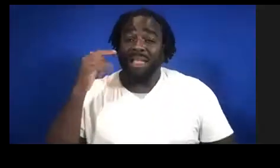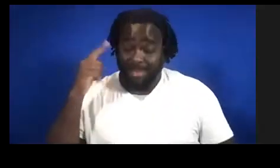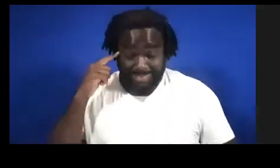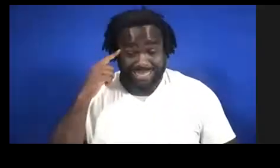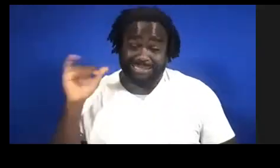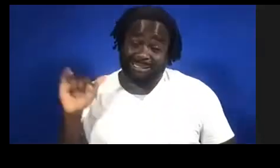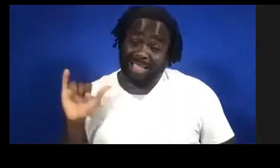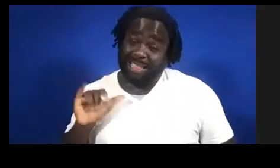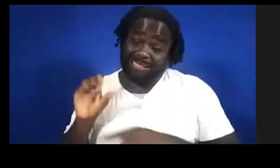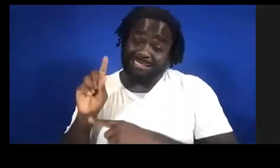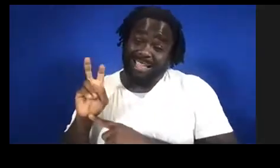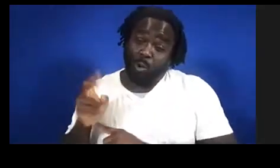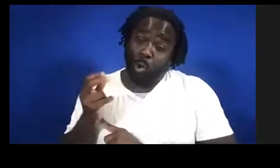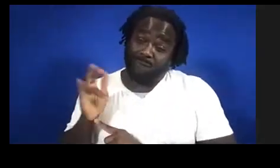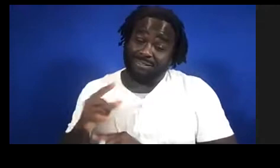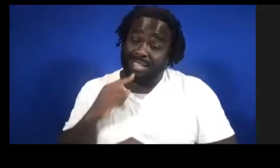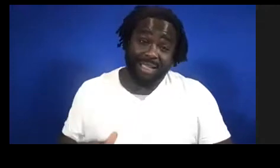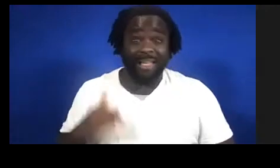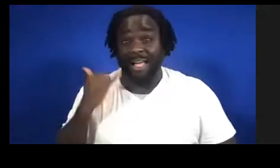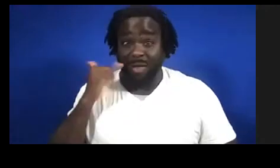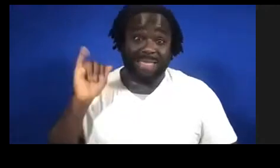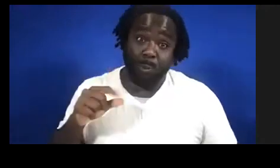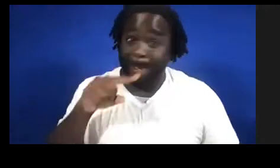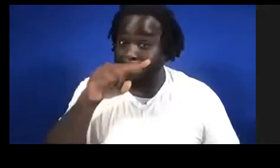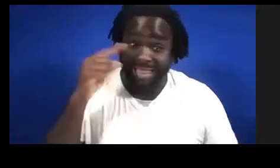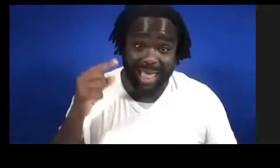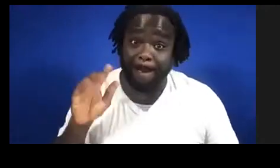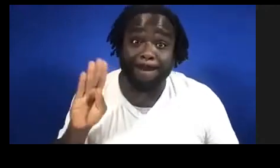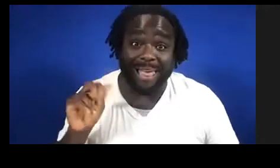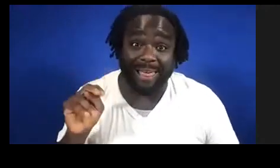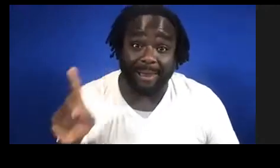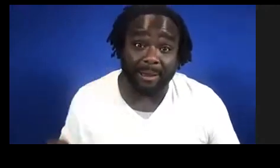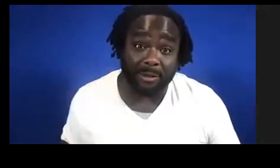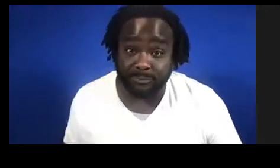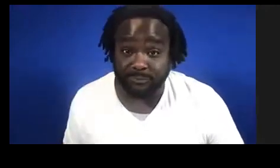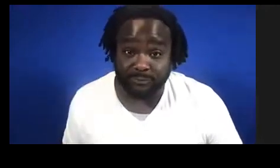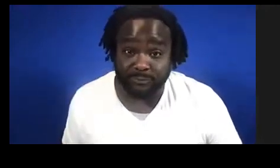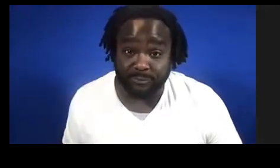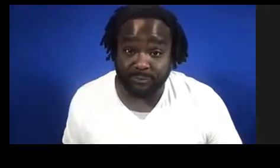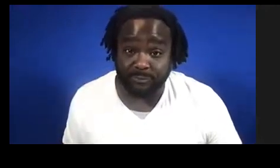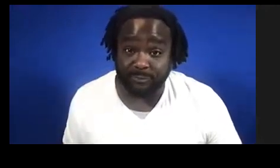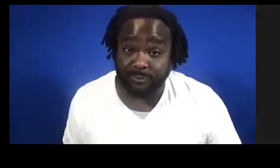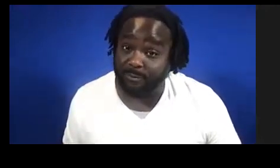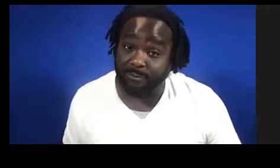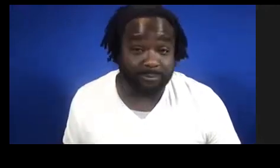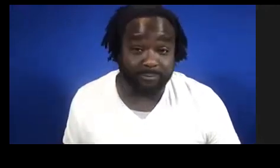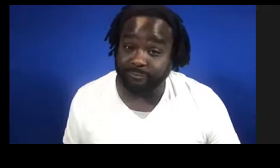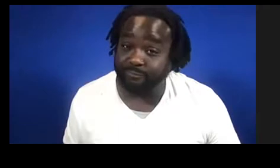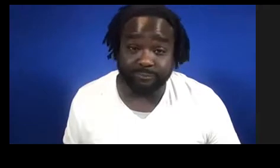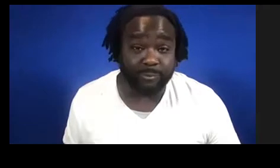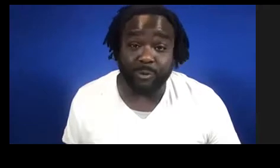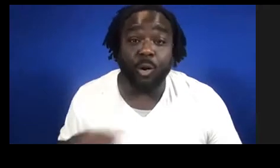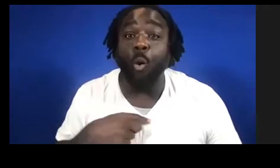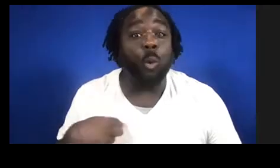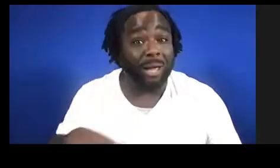I mean, I get you trying to do something about, but Steve Harvey, he said if that was a black